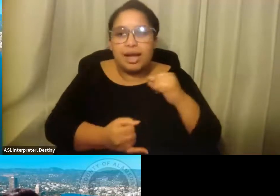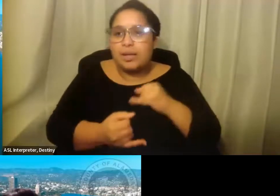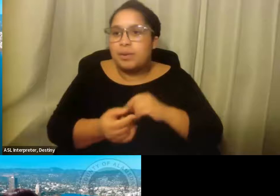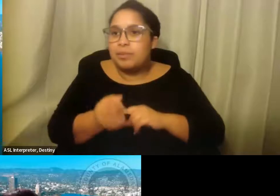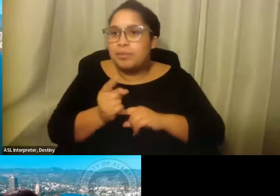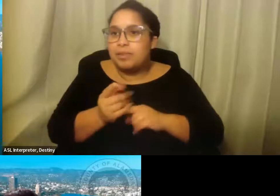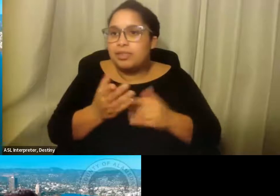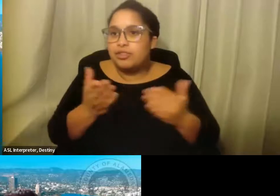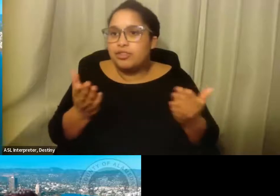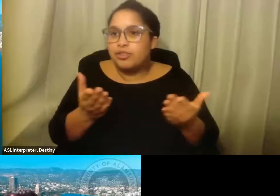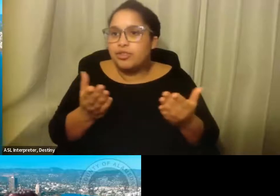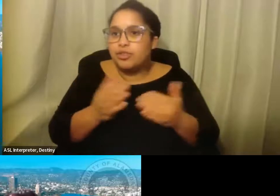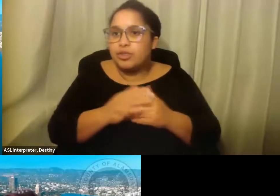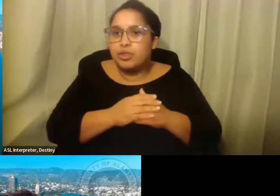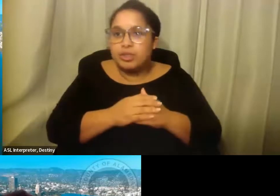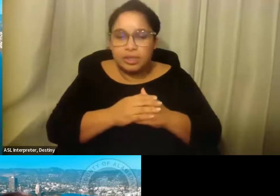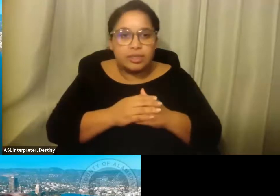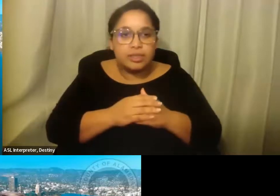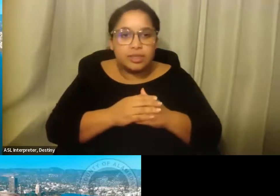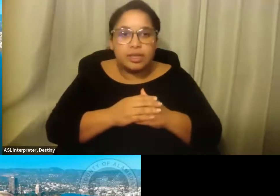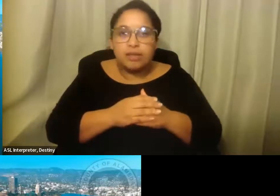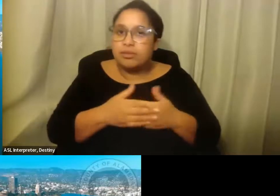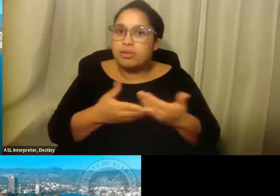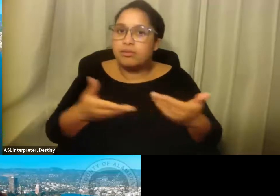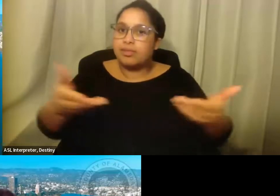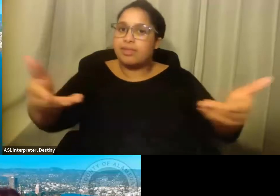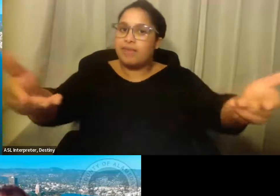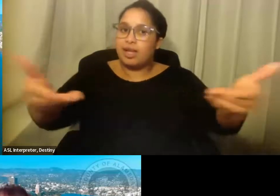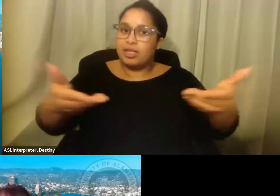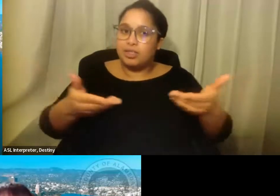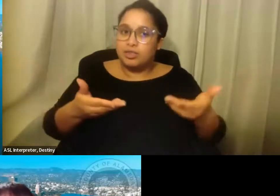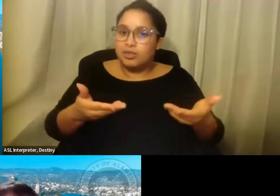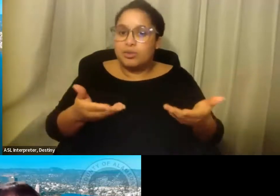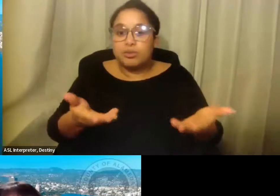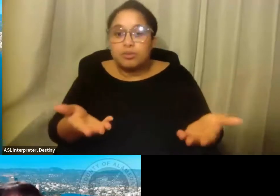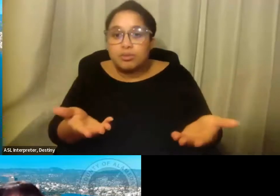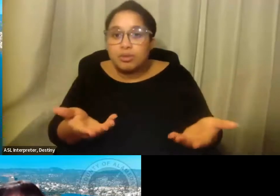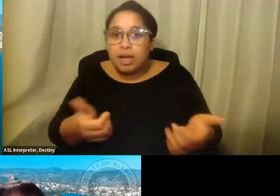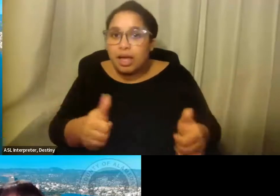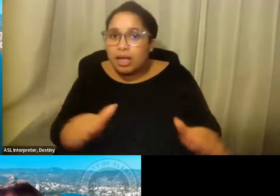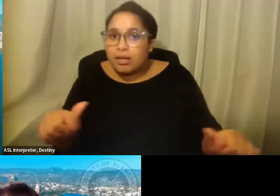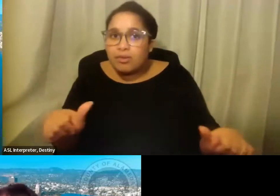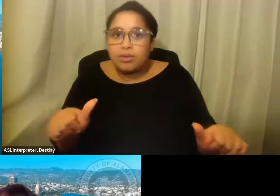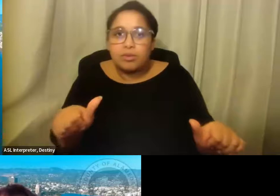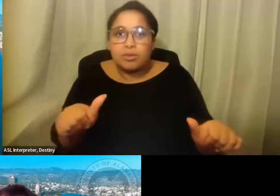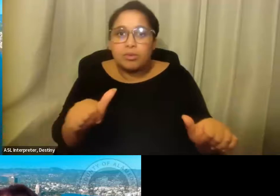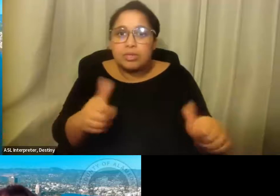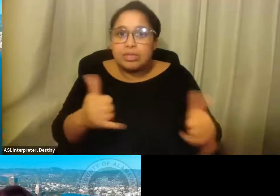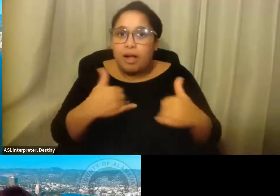here. I'm going to extend an invitation one more time to put any questions in the Q&A